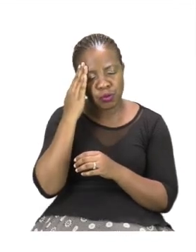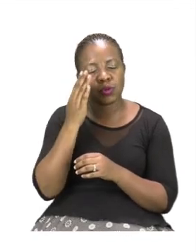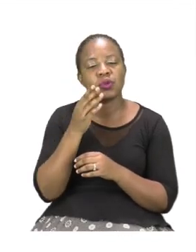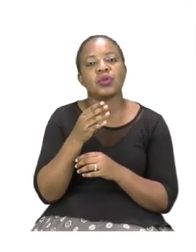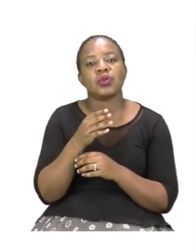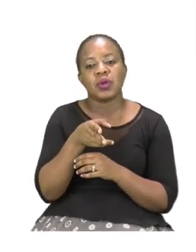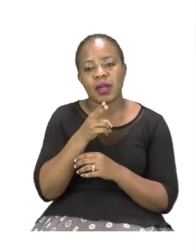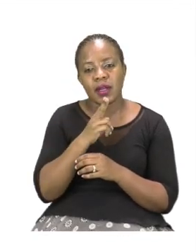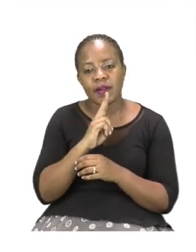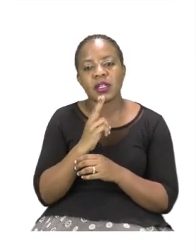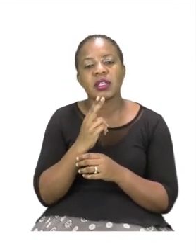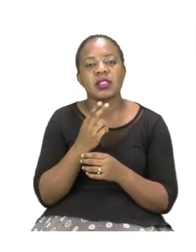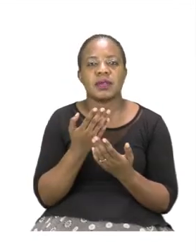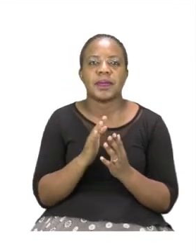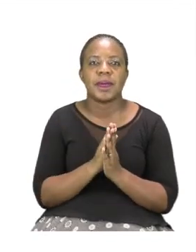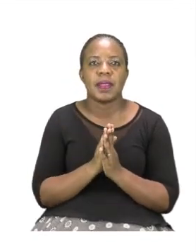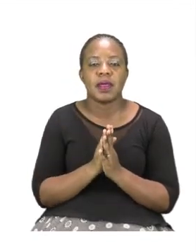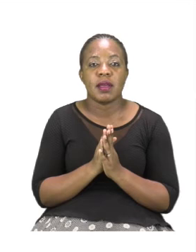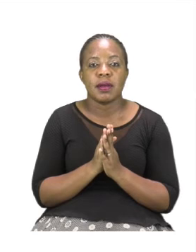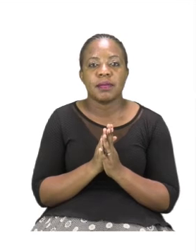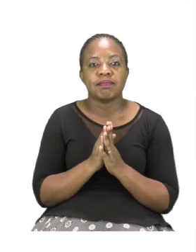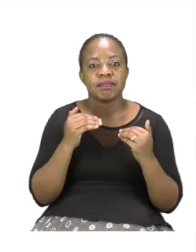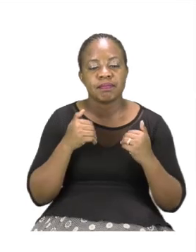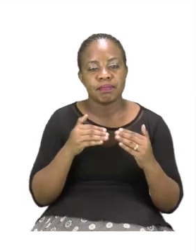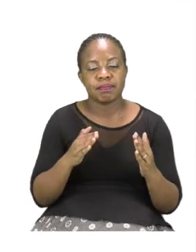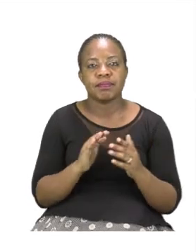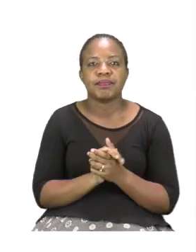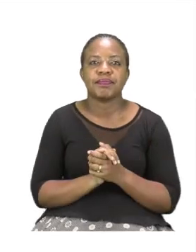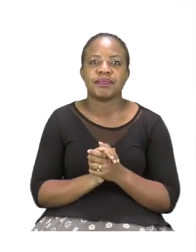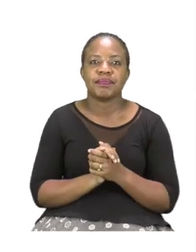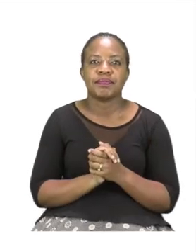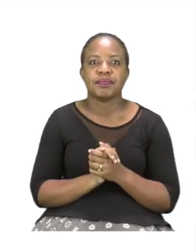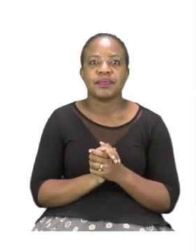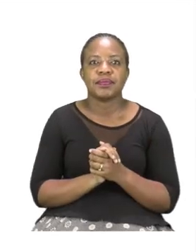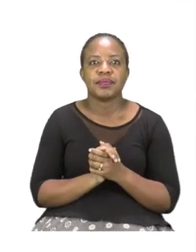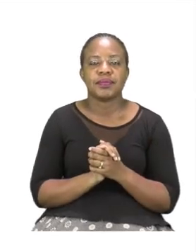the story. Are you ready? Let's go.